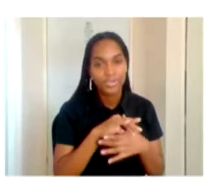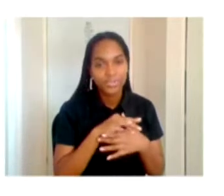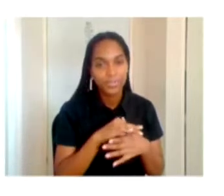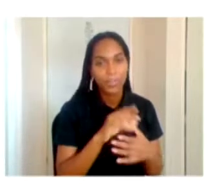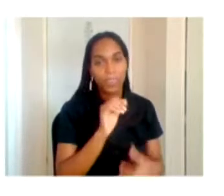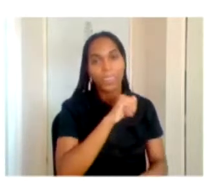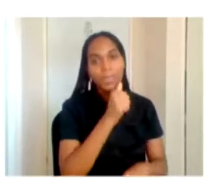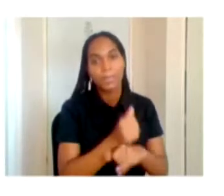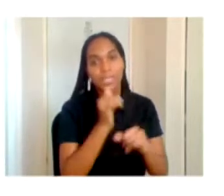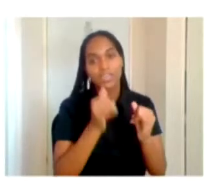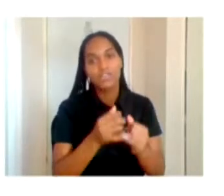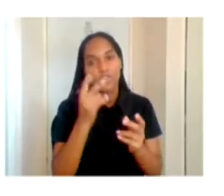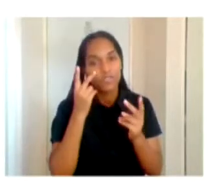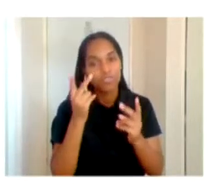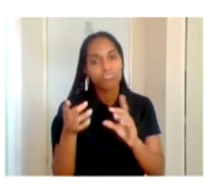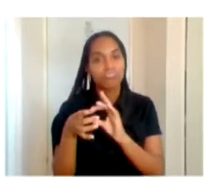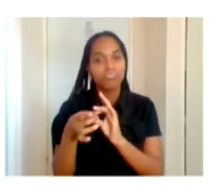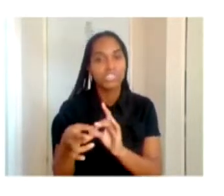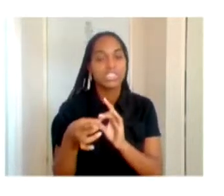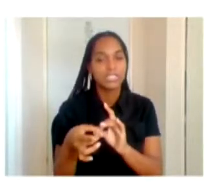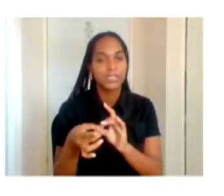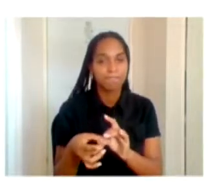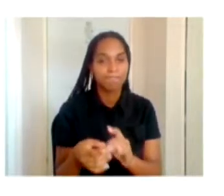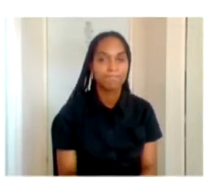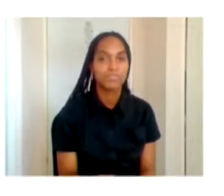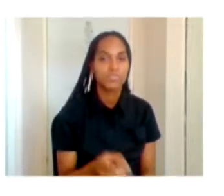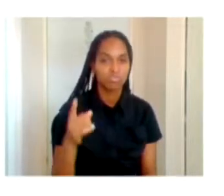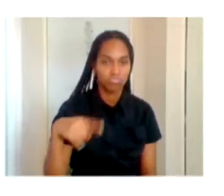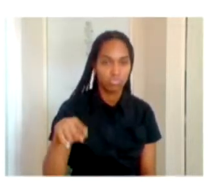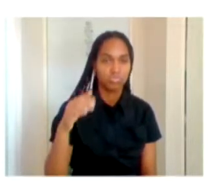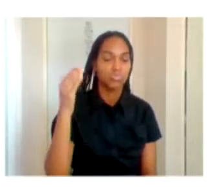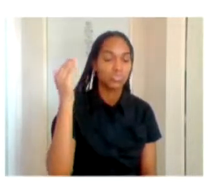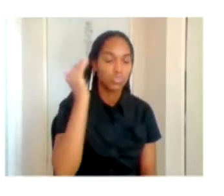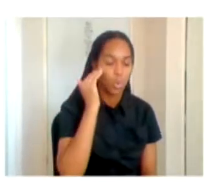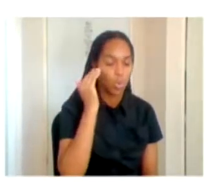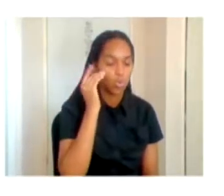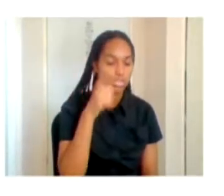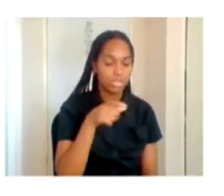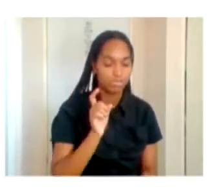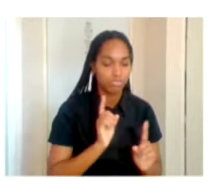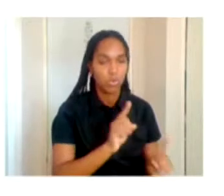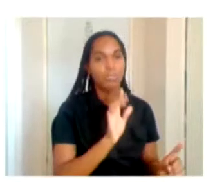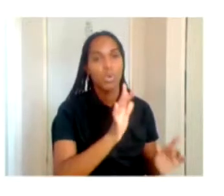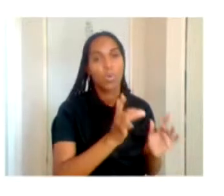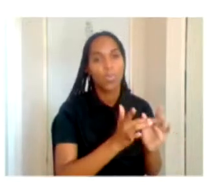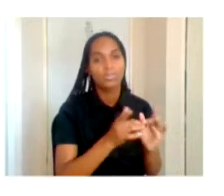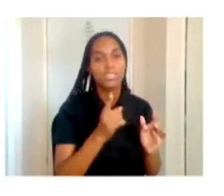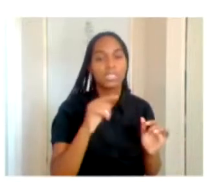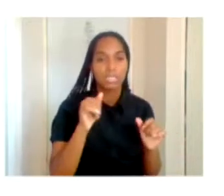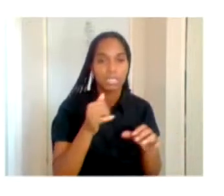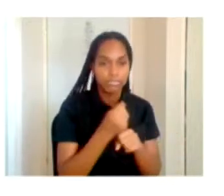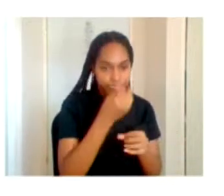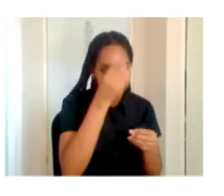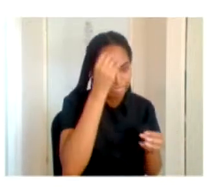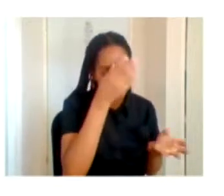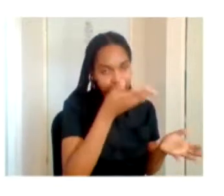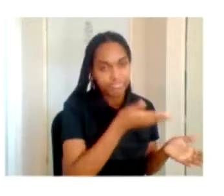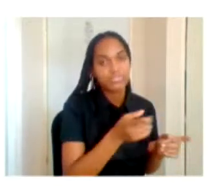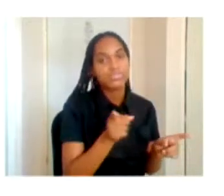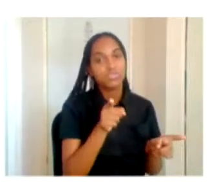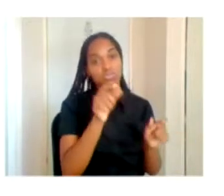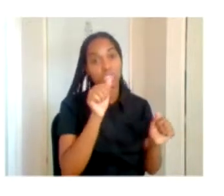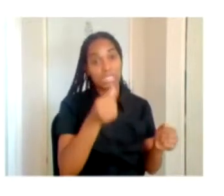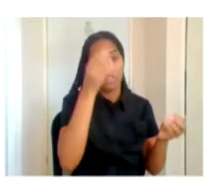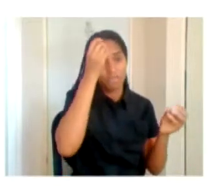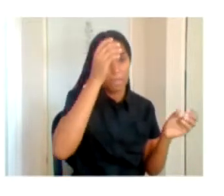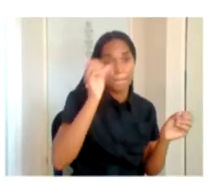individual viewer relationship so that they knew to come to your site and they could get information there, and you could get information back from